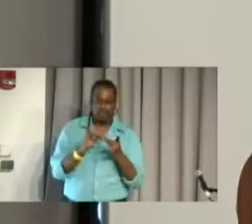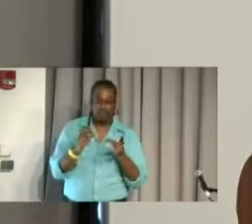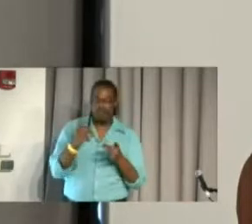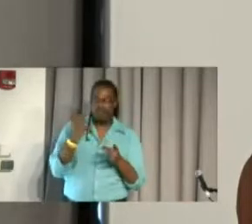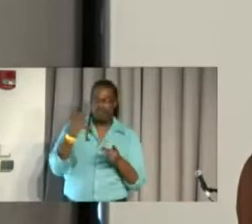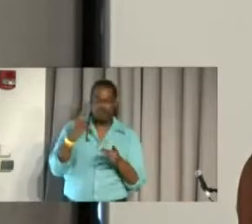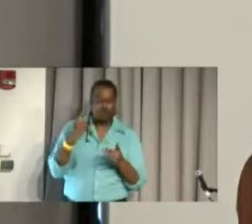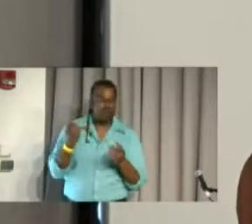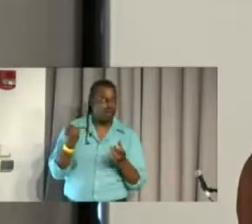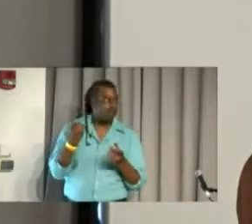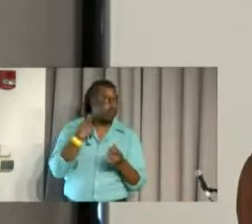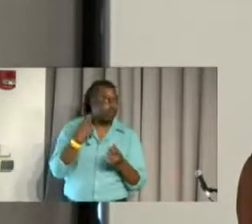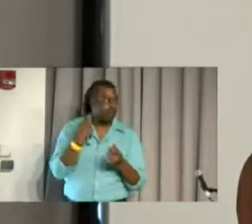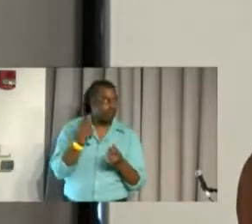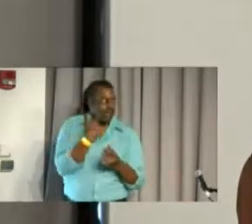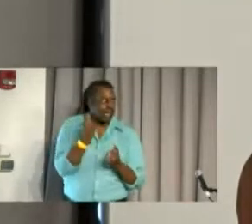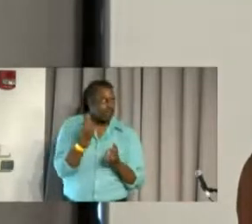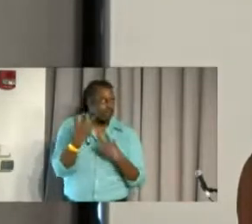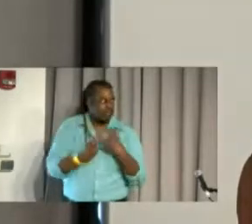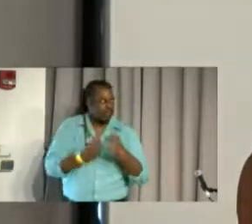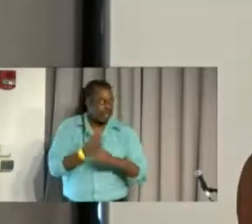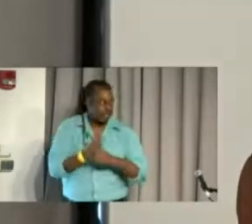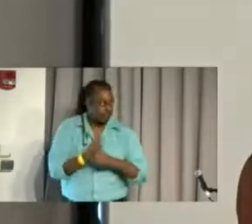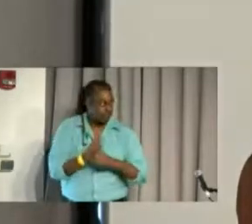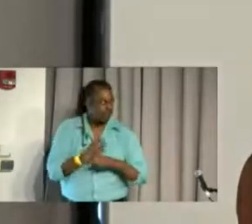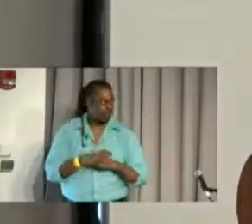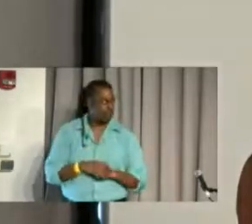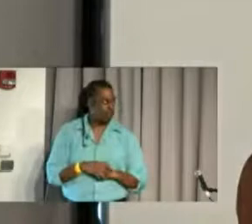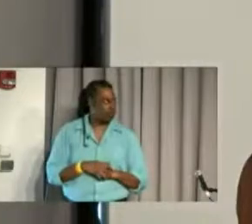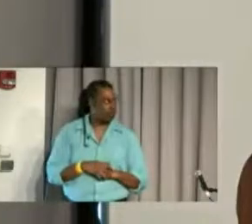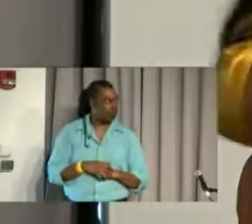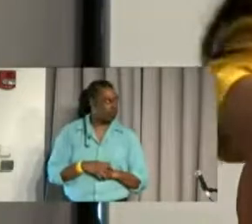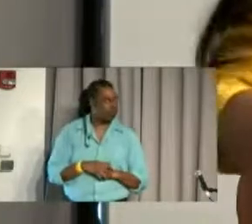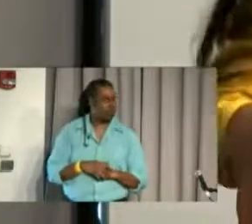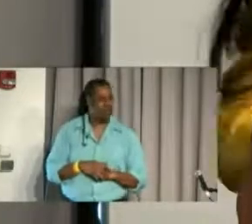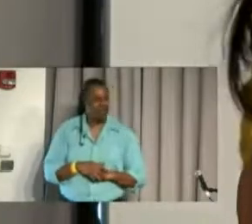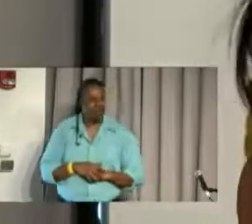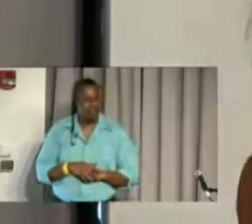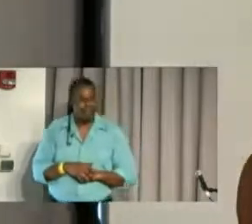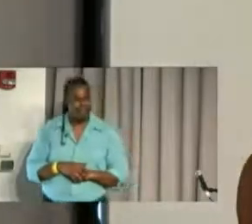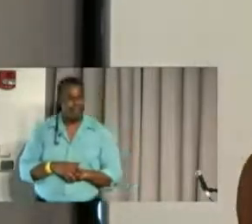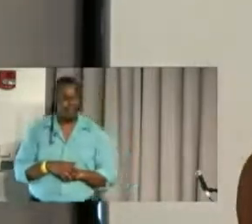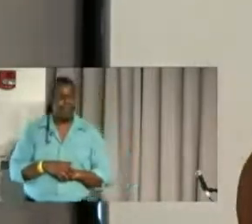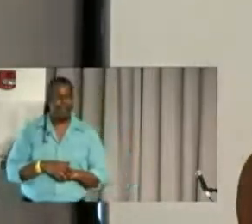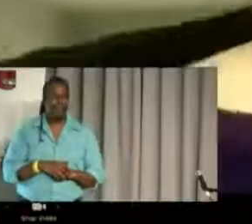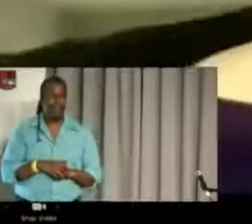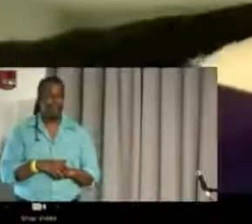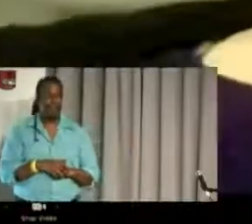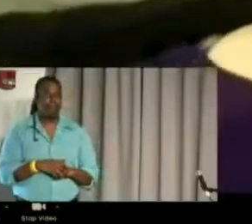years on our lives and on our present and future. Thank you.